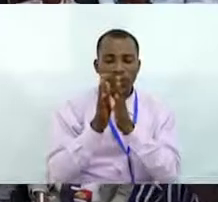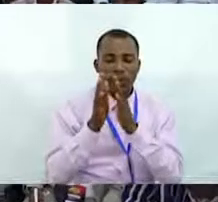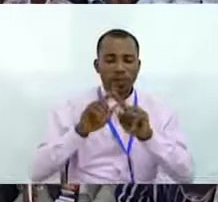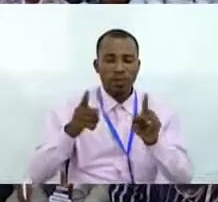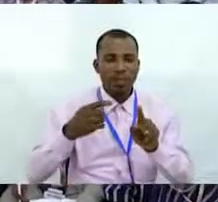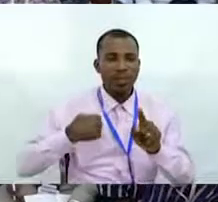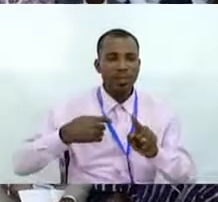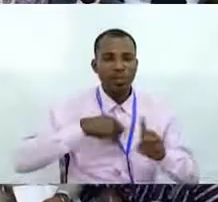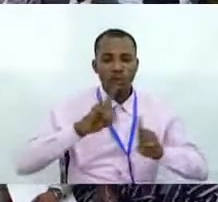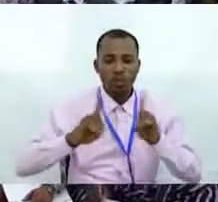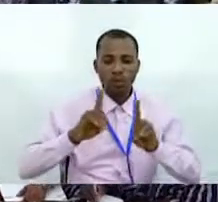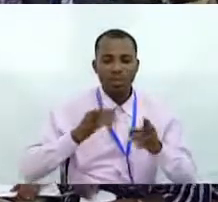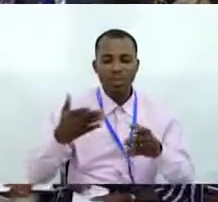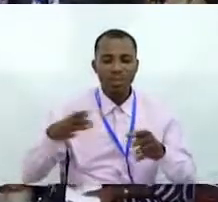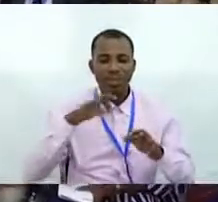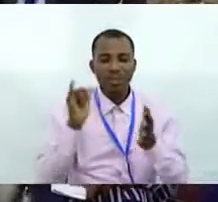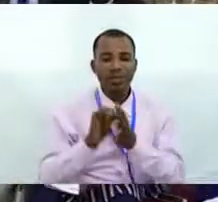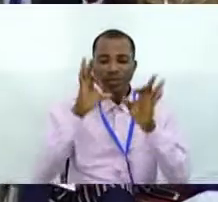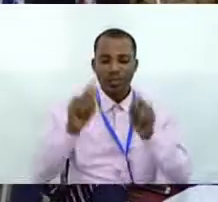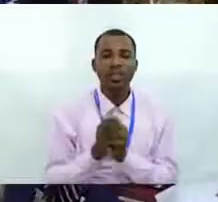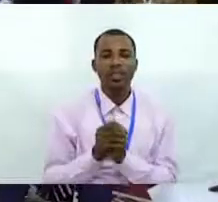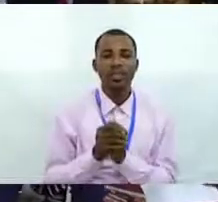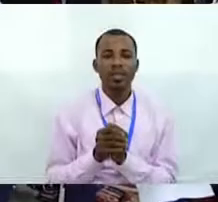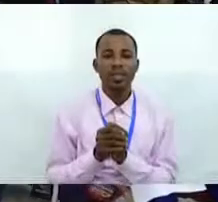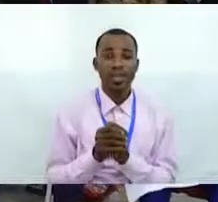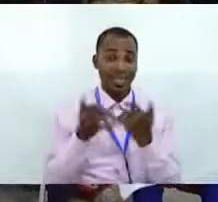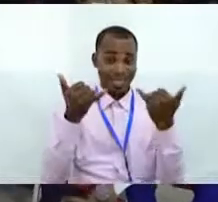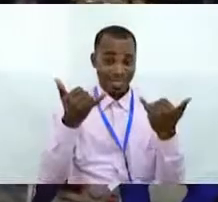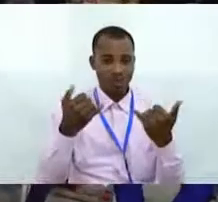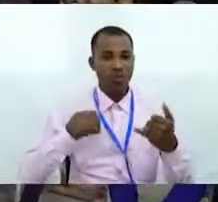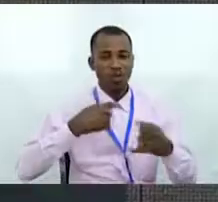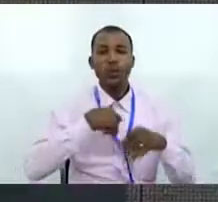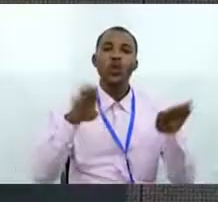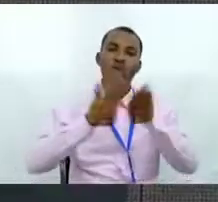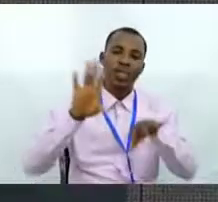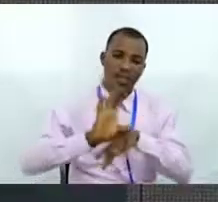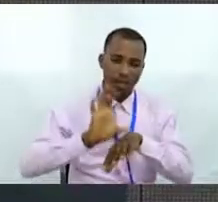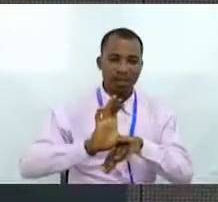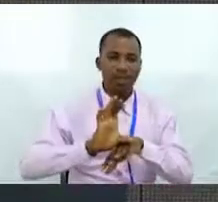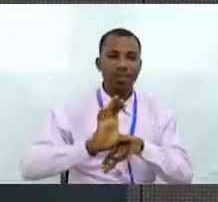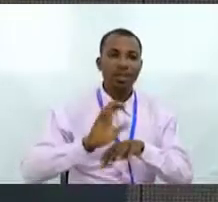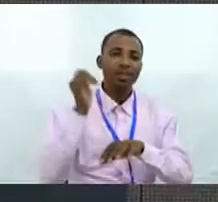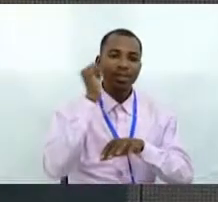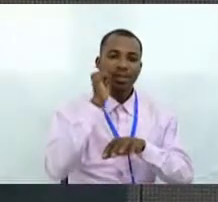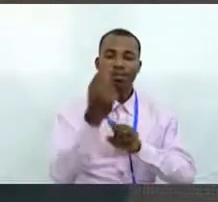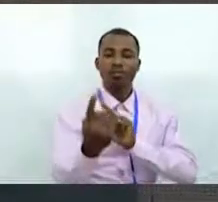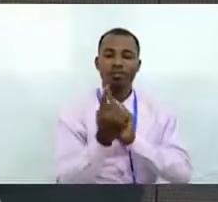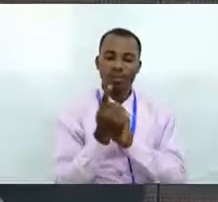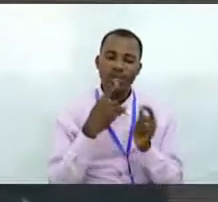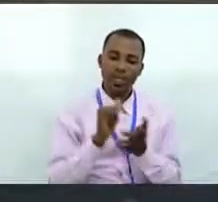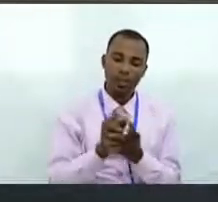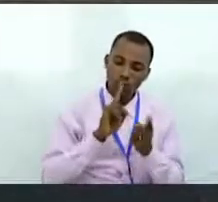do. That's a small test. We close from church. A lady approached to complain about marital issues.